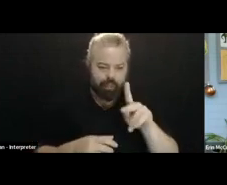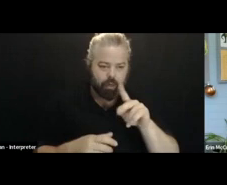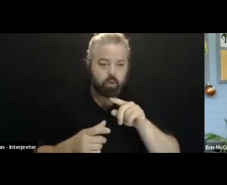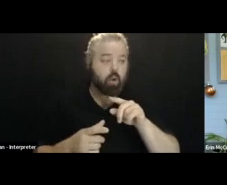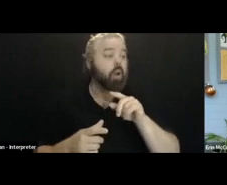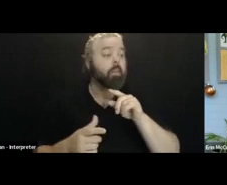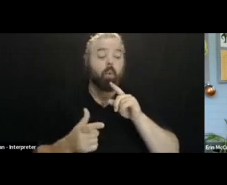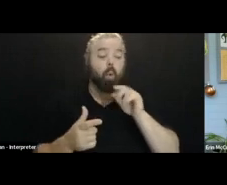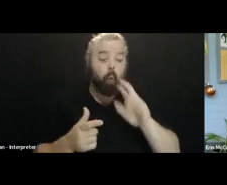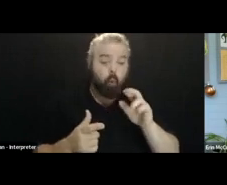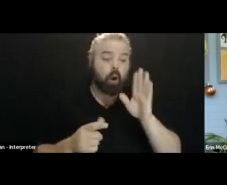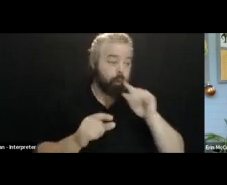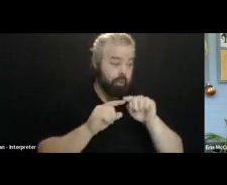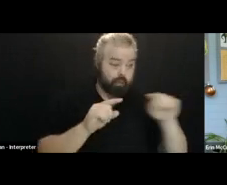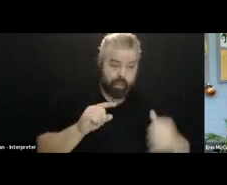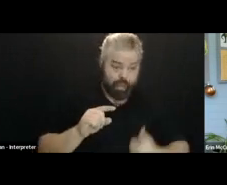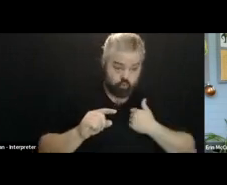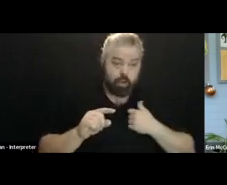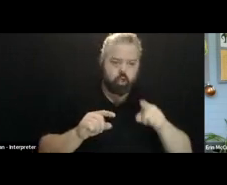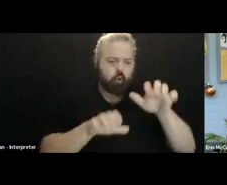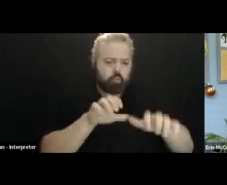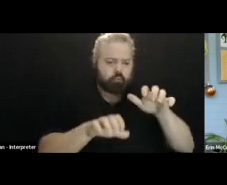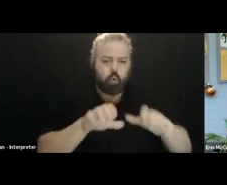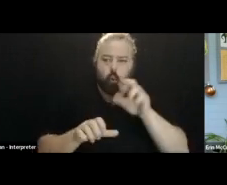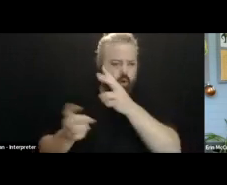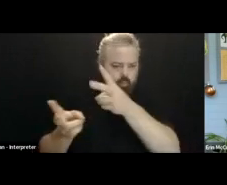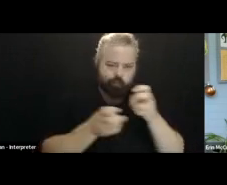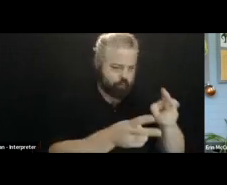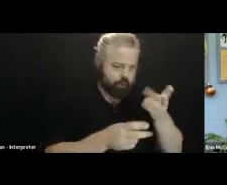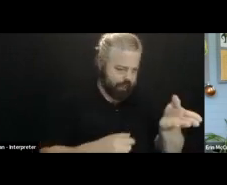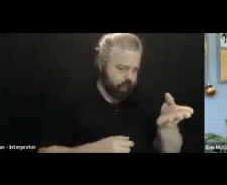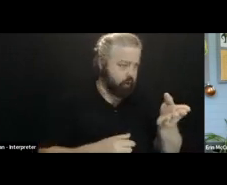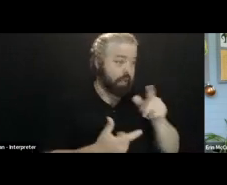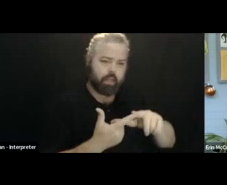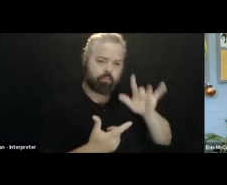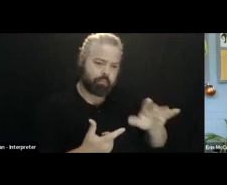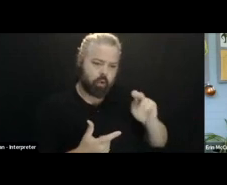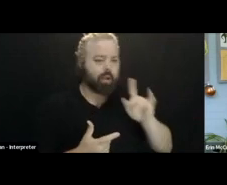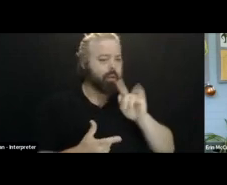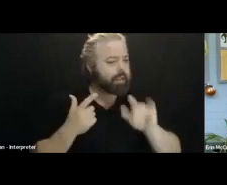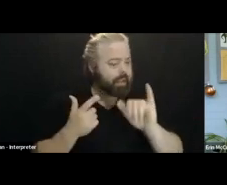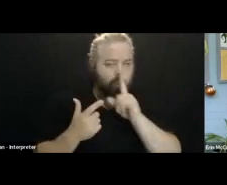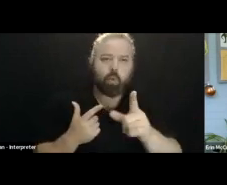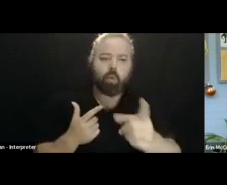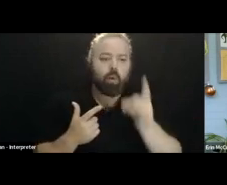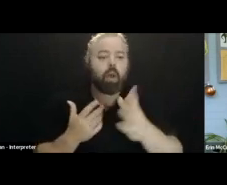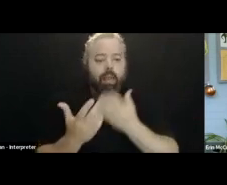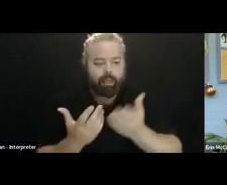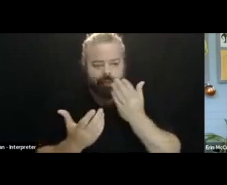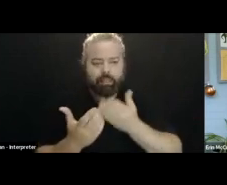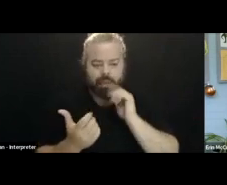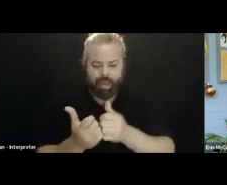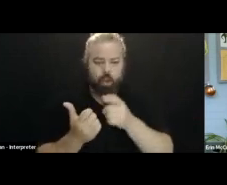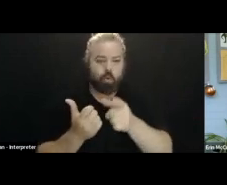click OK. And that is a super easy way to update your links and make them look